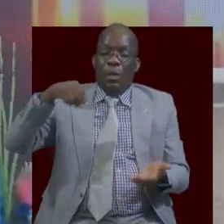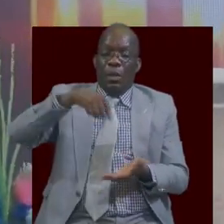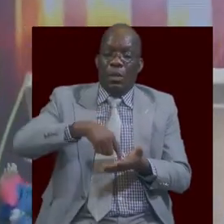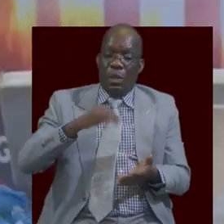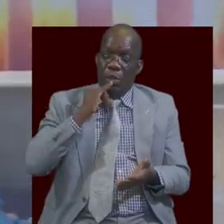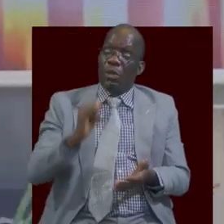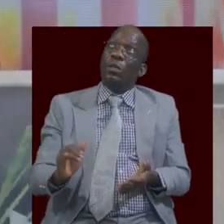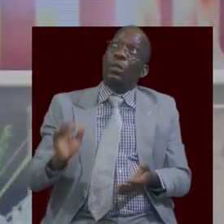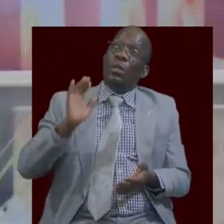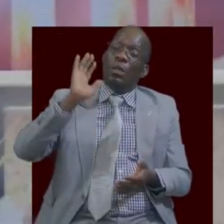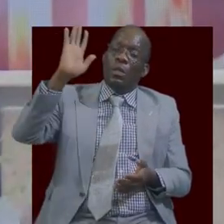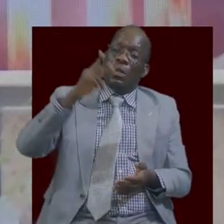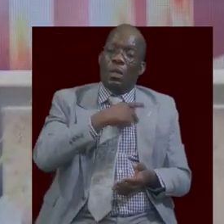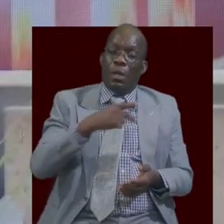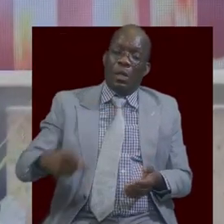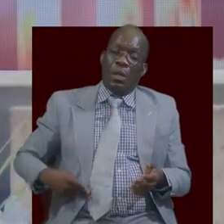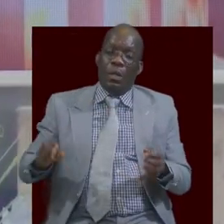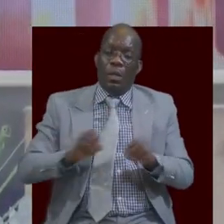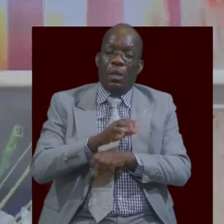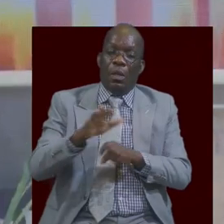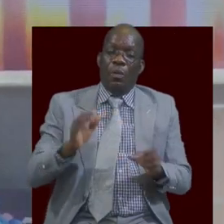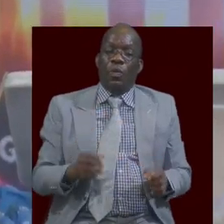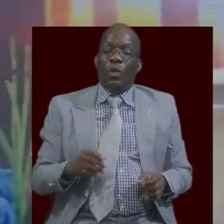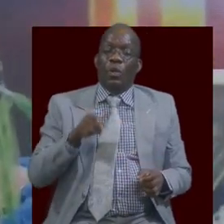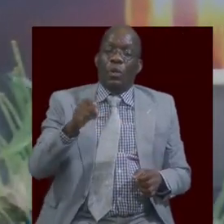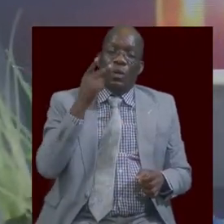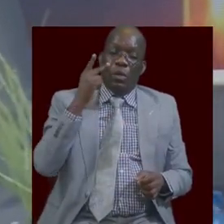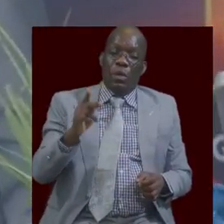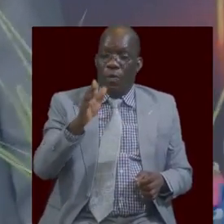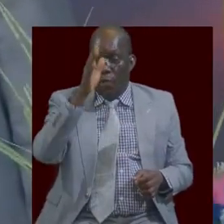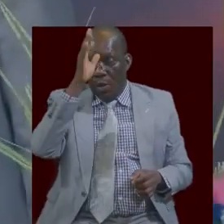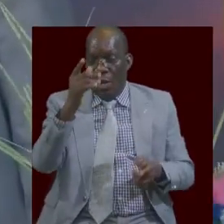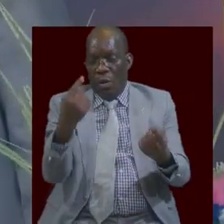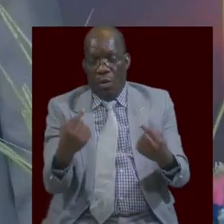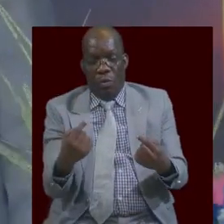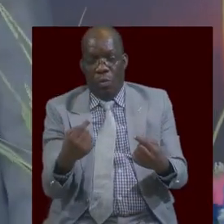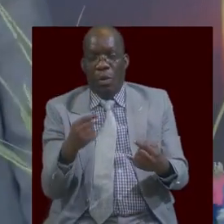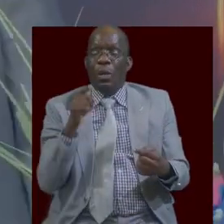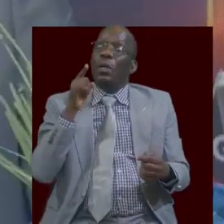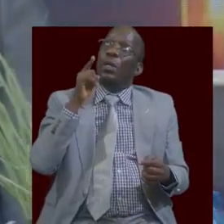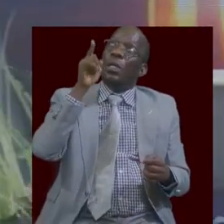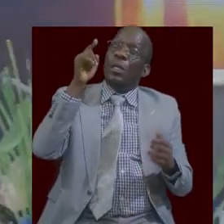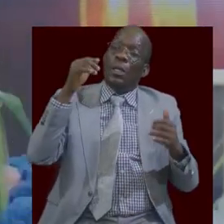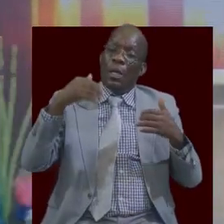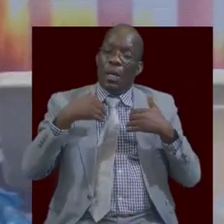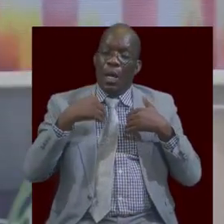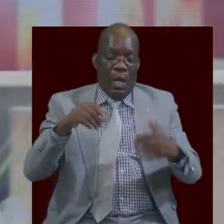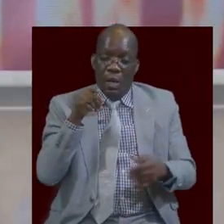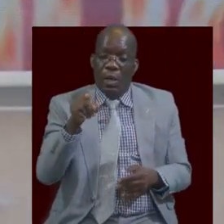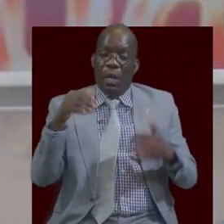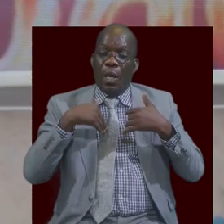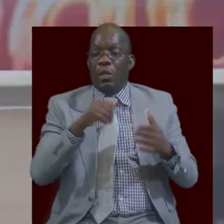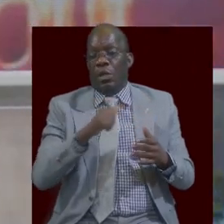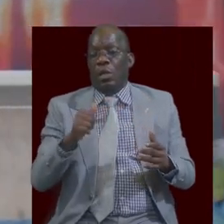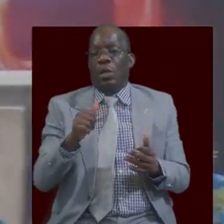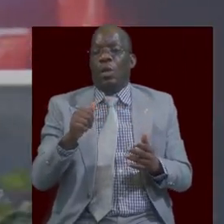see a father coming in, and he has a little boy there, and he's holding the